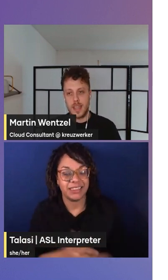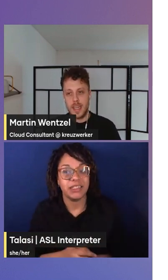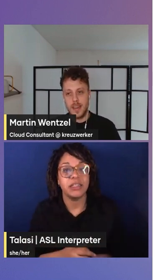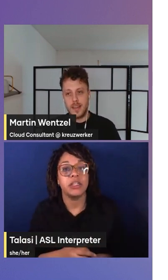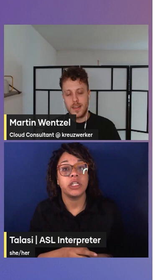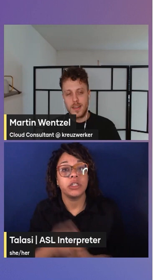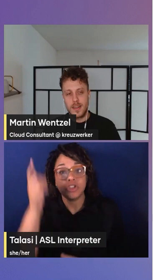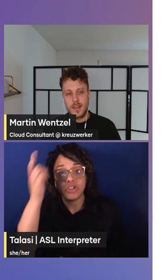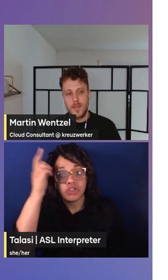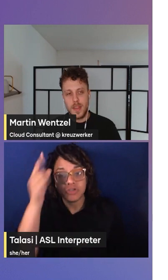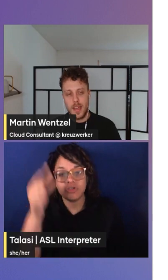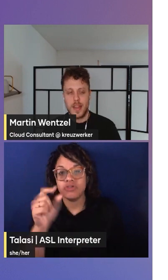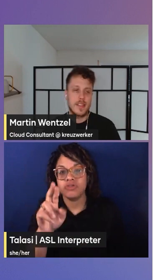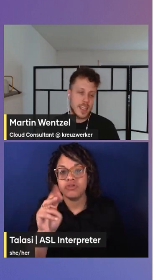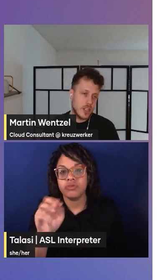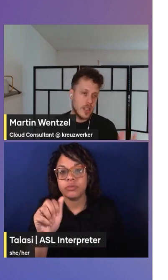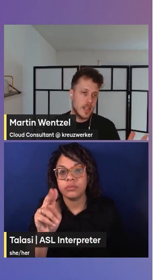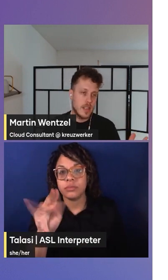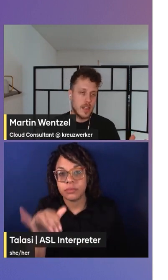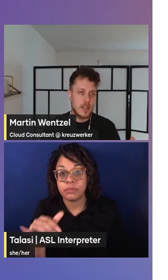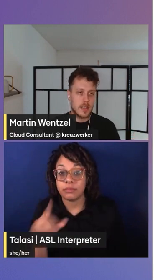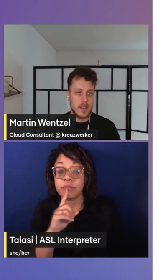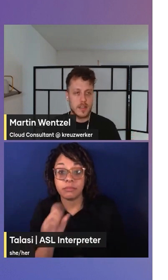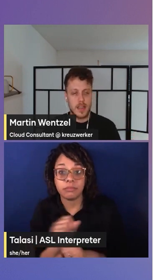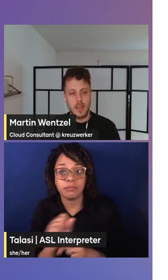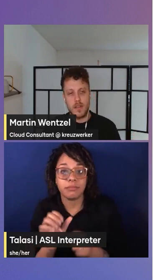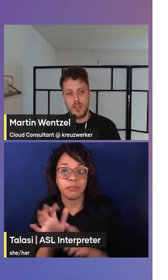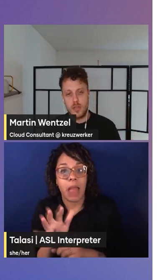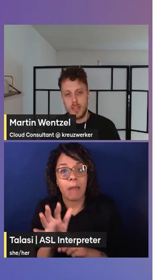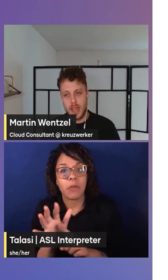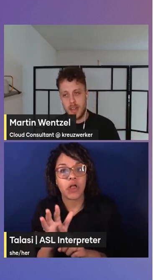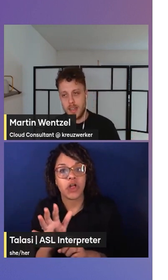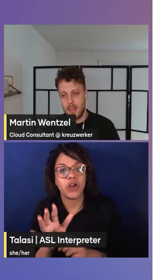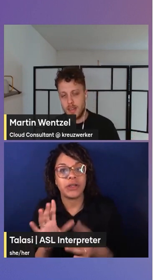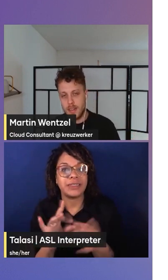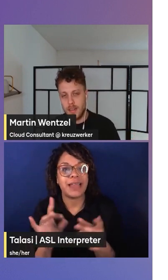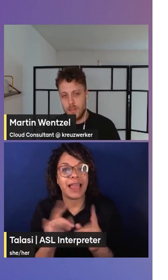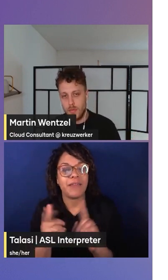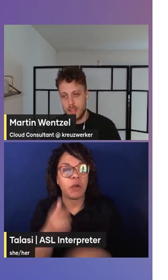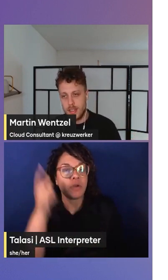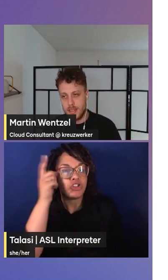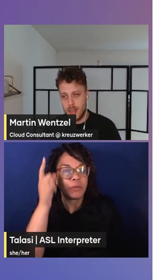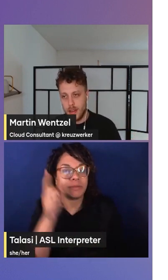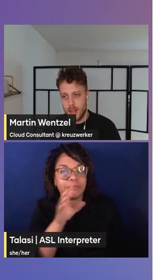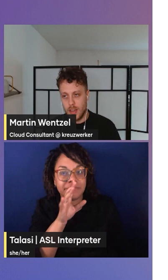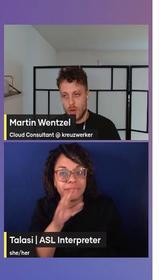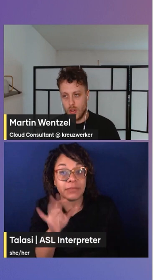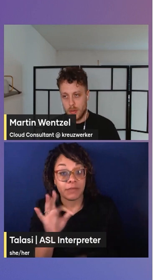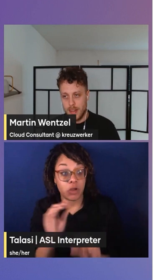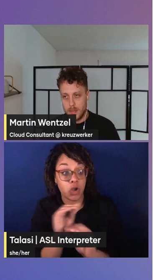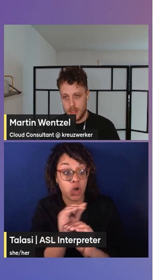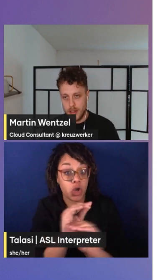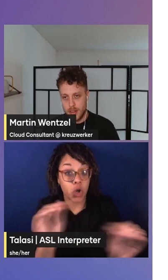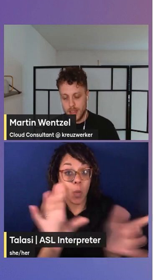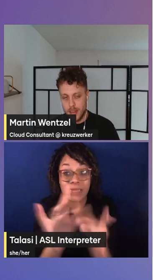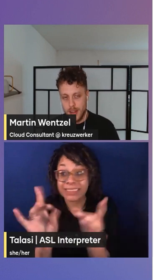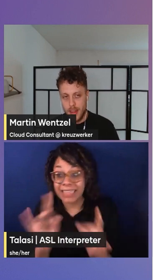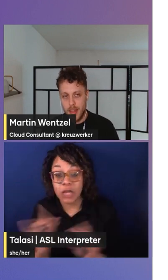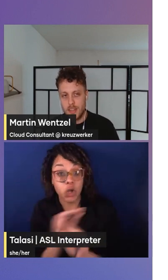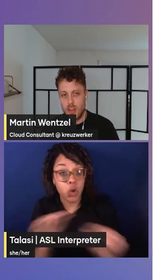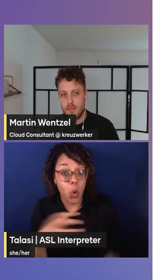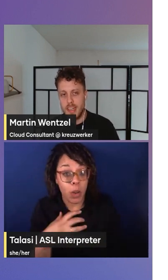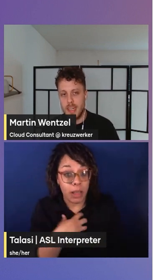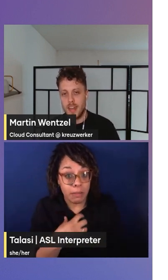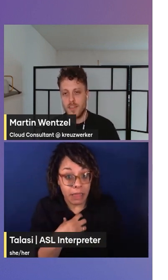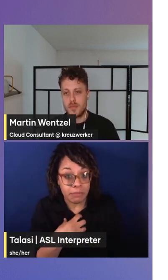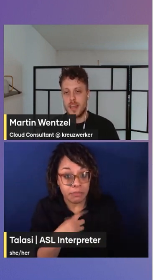a saying, and it's actually a saying from a German dialect, that if no one says anything or complains about anything, that